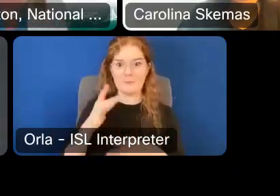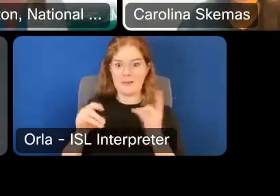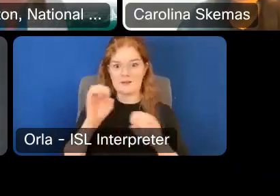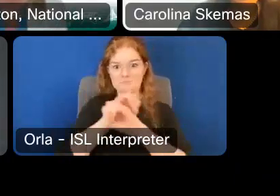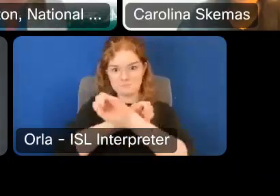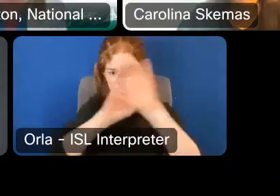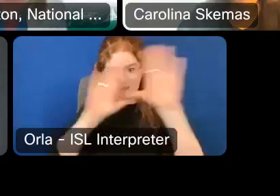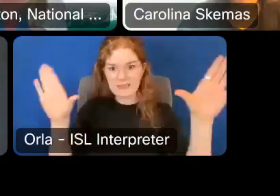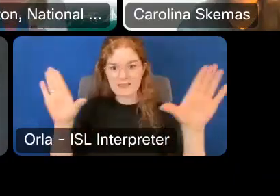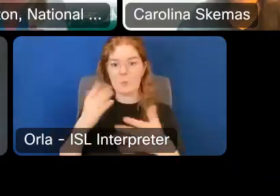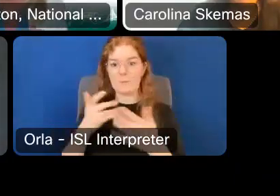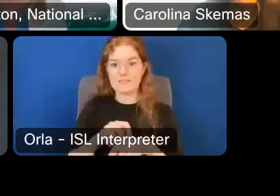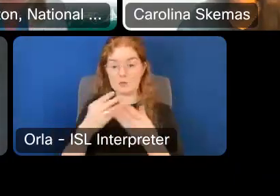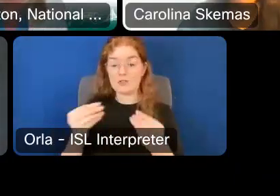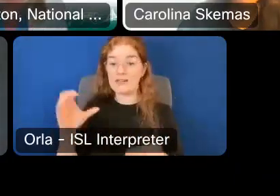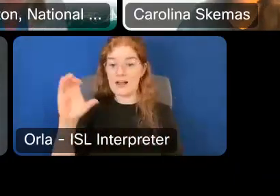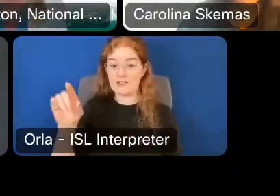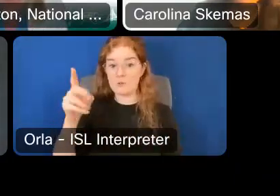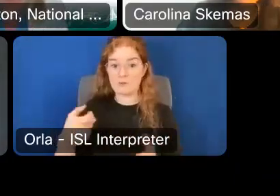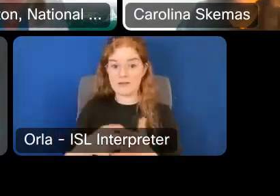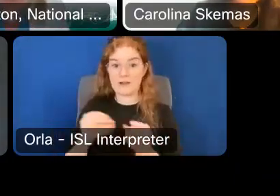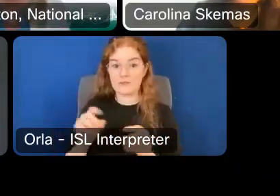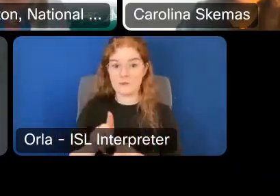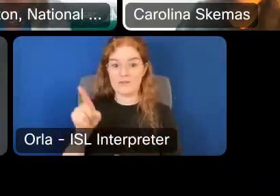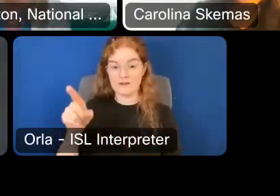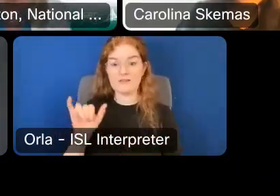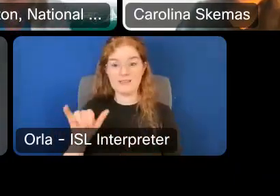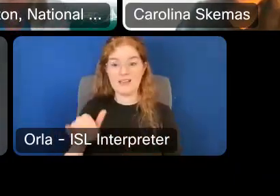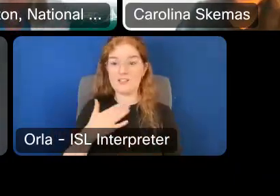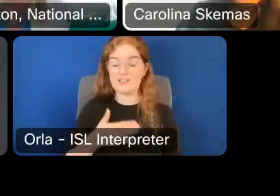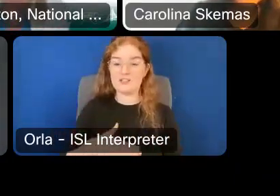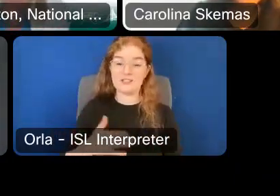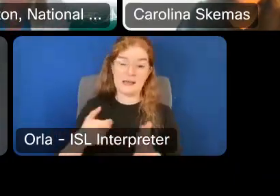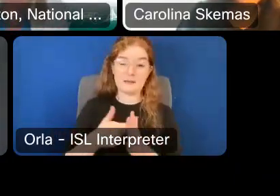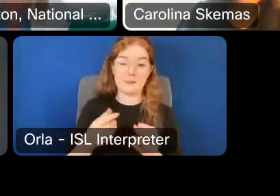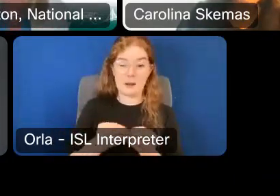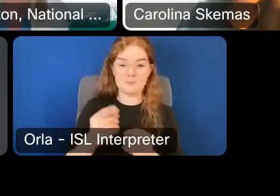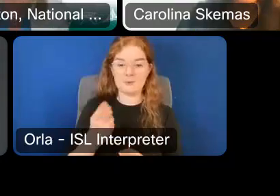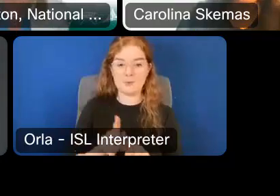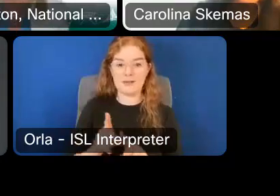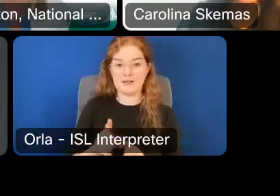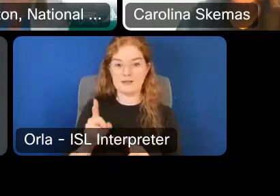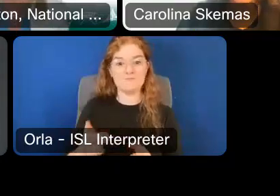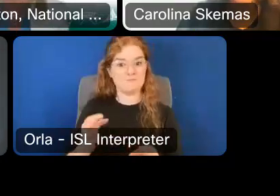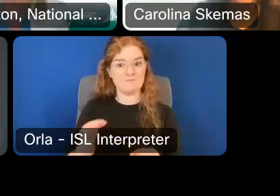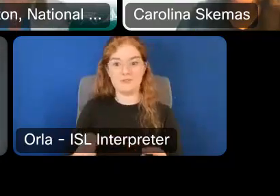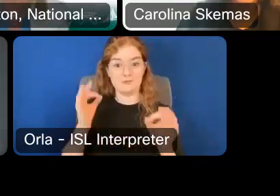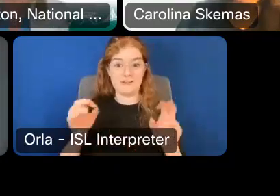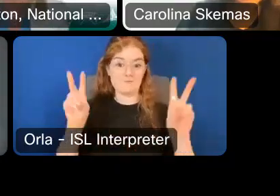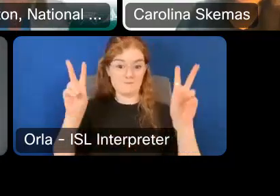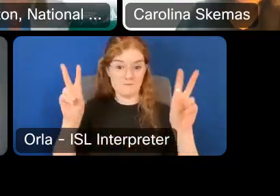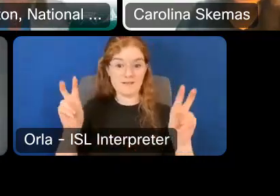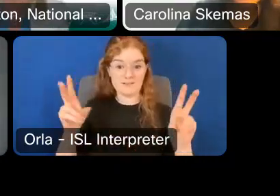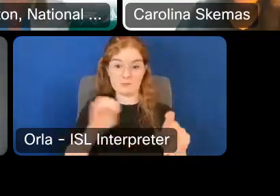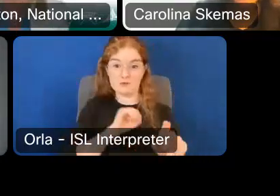best solution is. Carolina, you wanted to come in as well there. Yeah, just add my 2 cents to that, which is a very good catchy phrase that I'm sure that